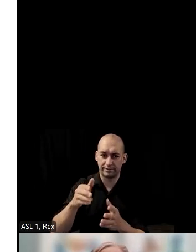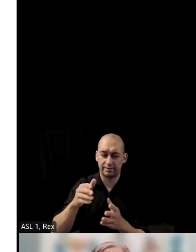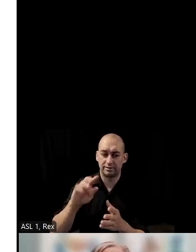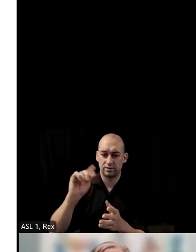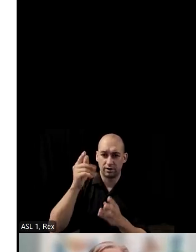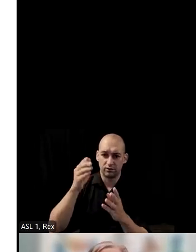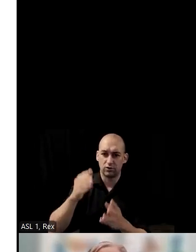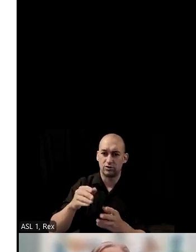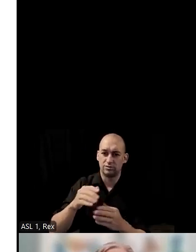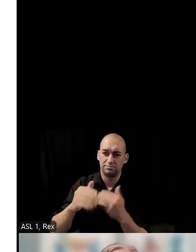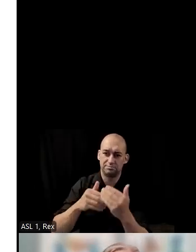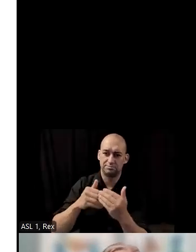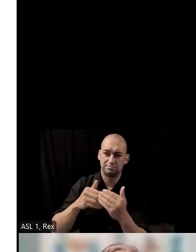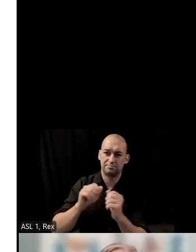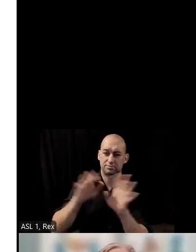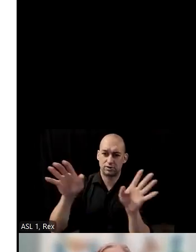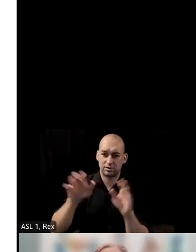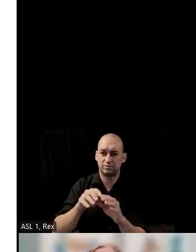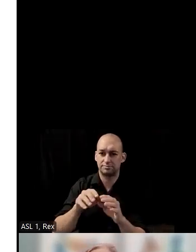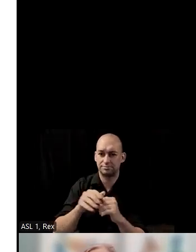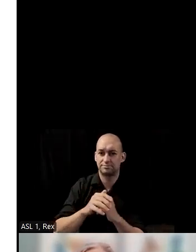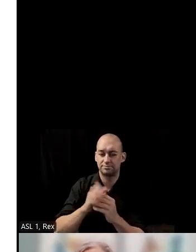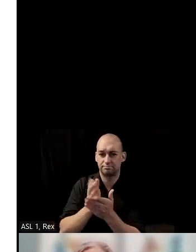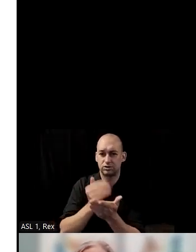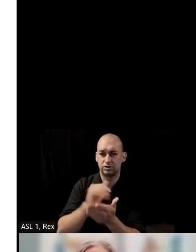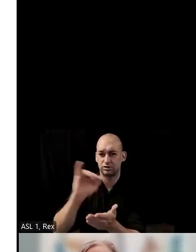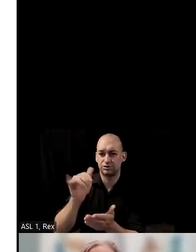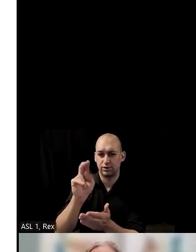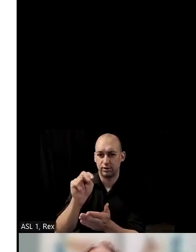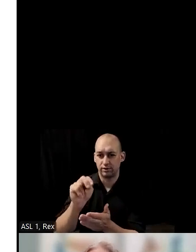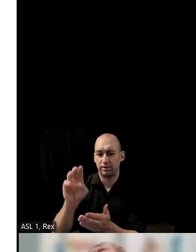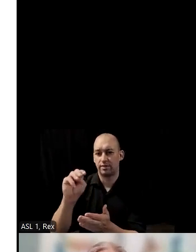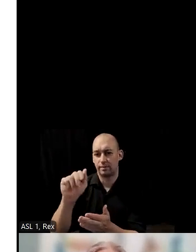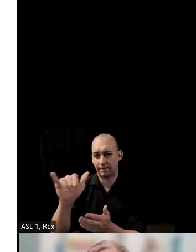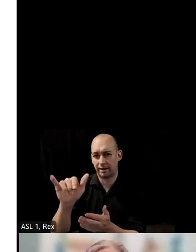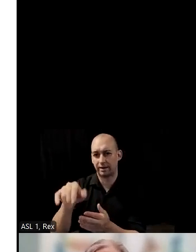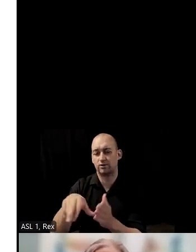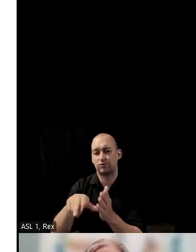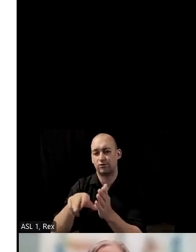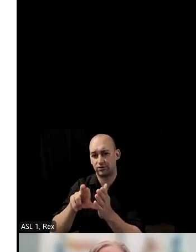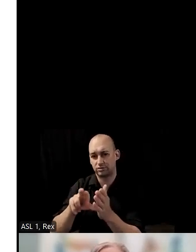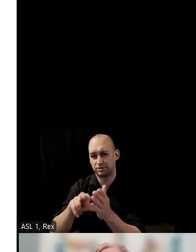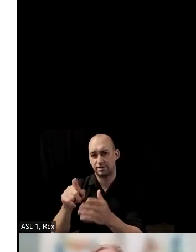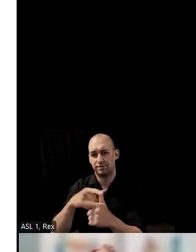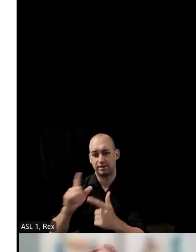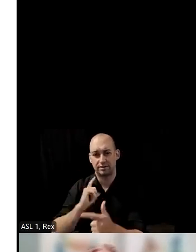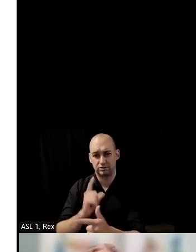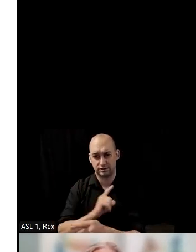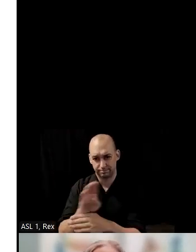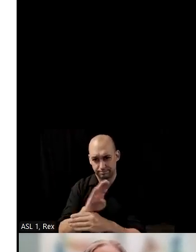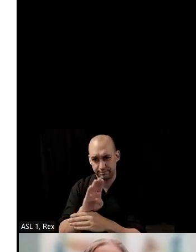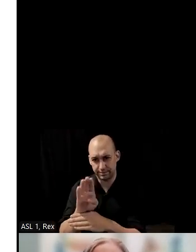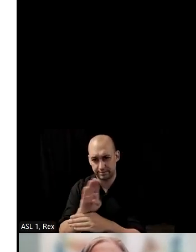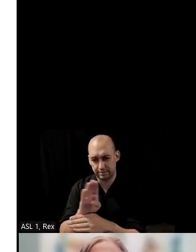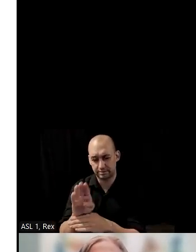out specifically. Well, there's a budget in January and then another one in May, the May revise, and then the legislature gets busy and they have to